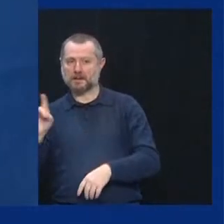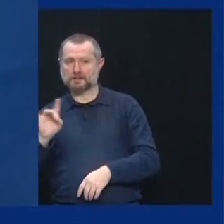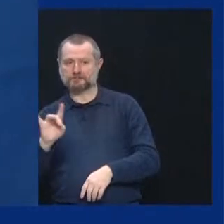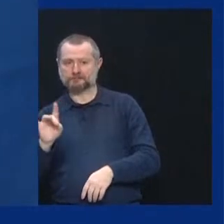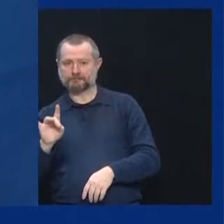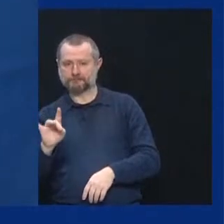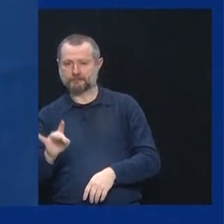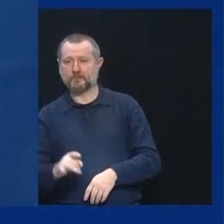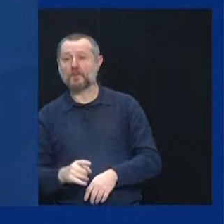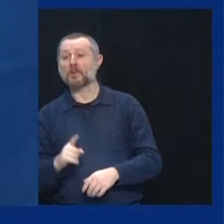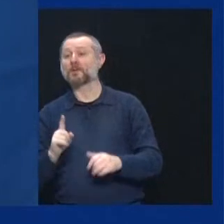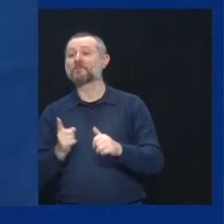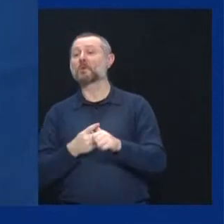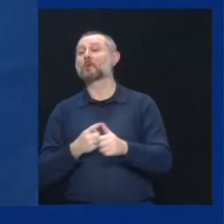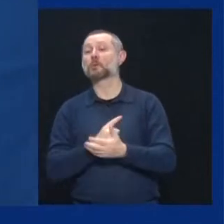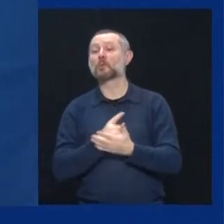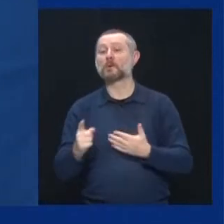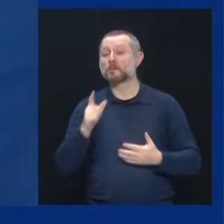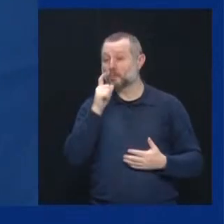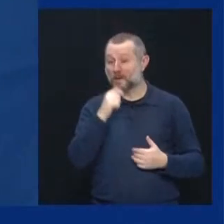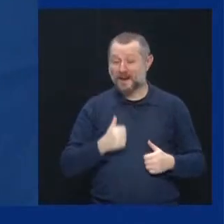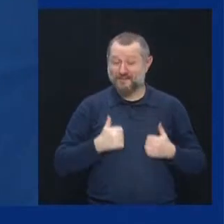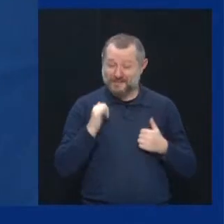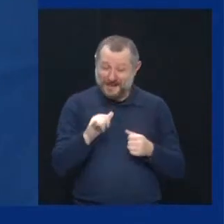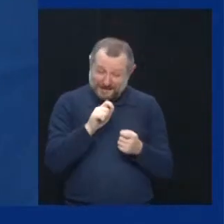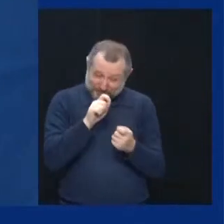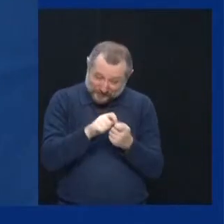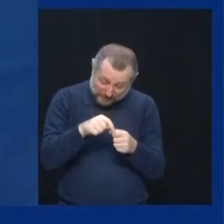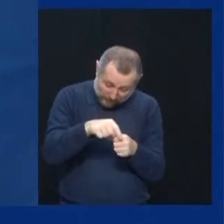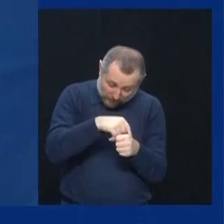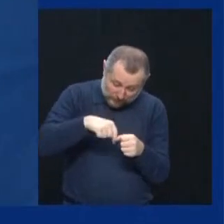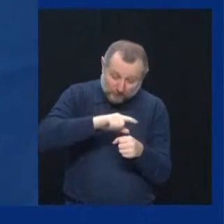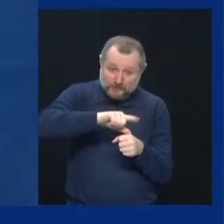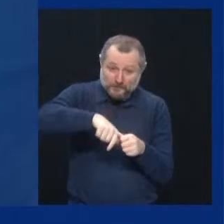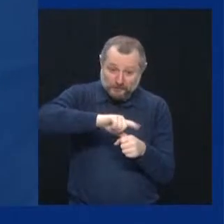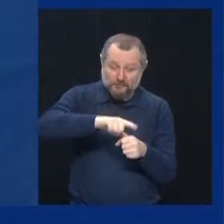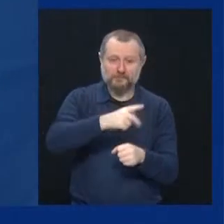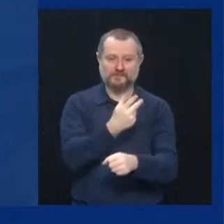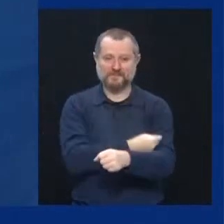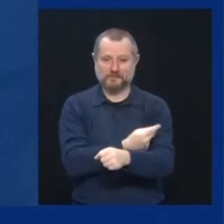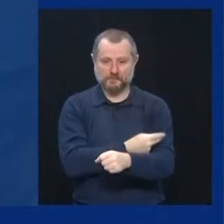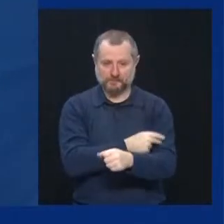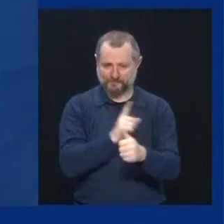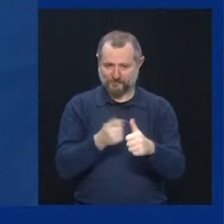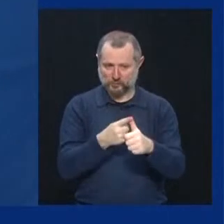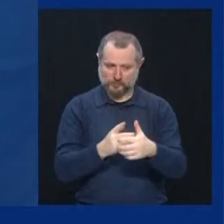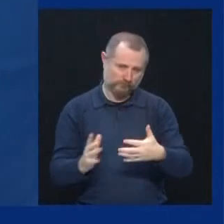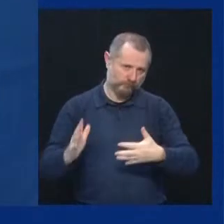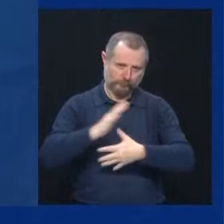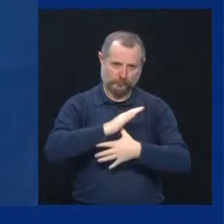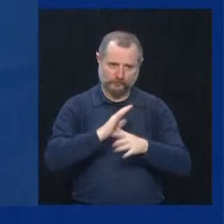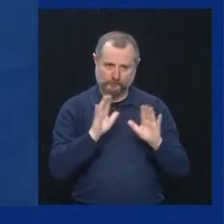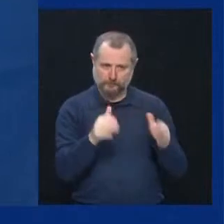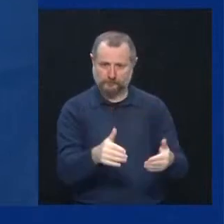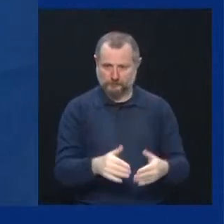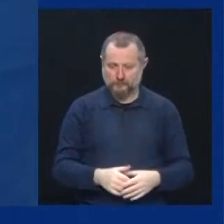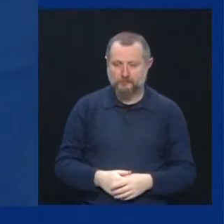week for residents of the zip codes with the low vaccination rates to make their